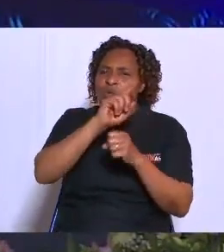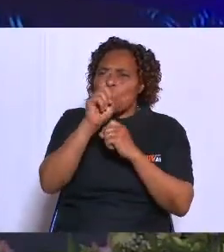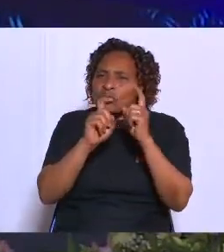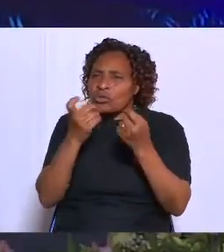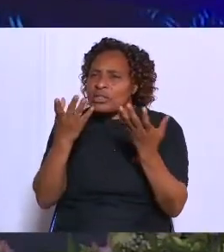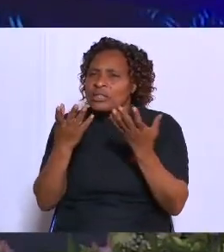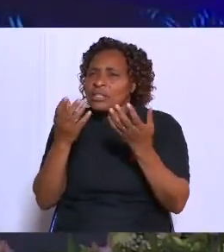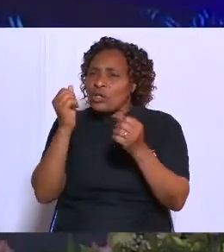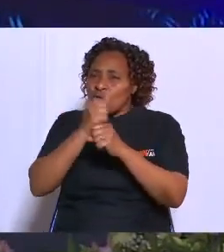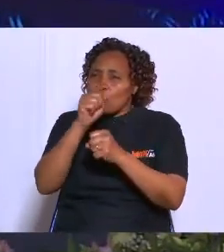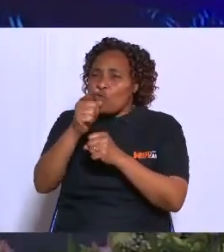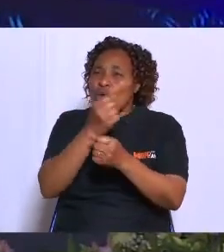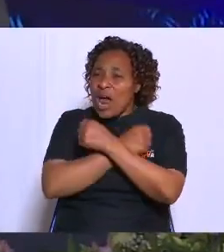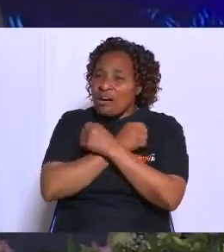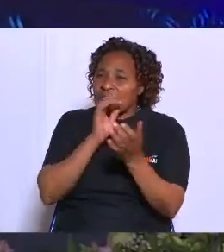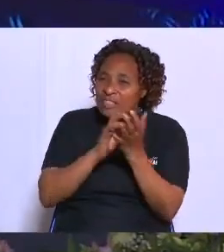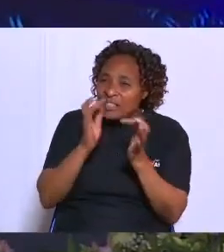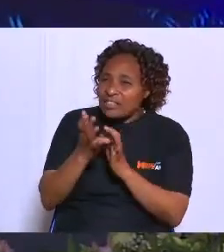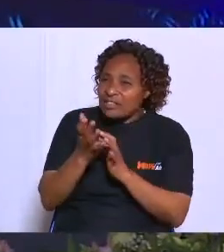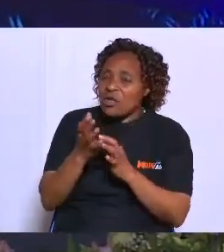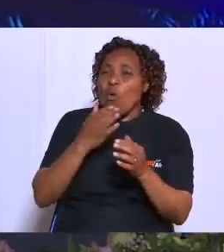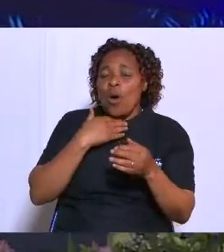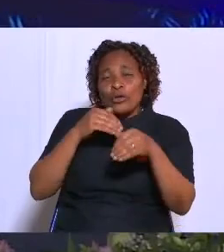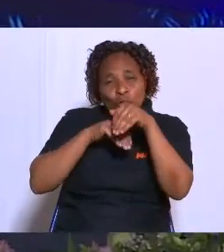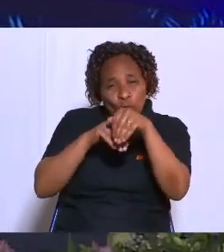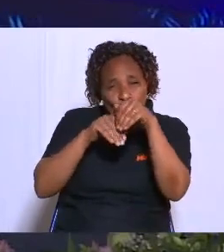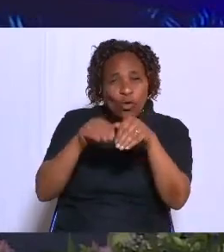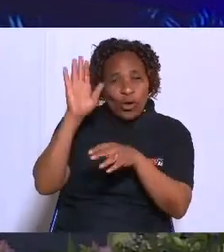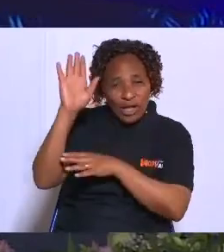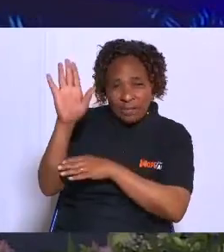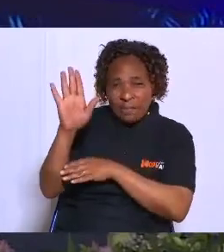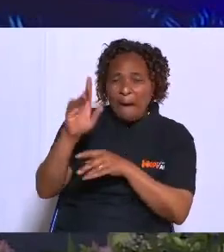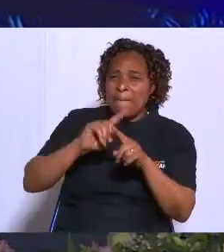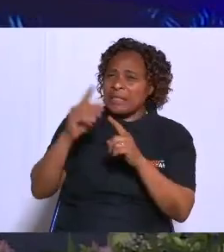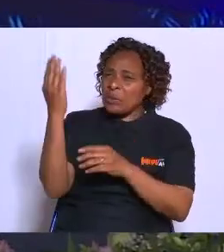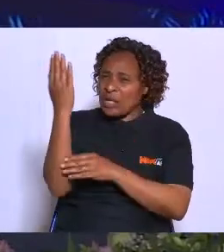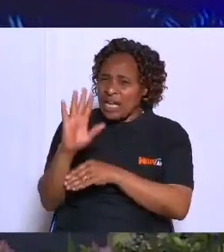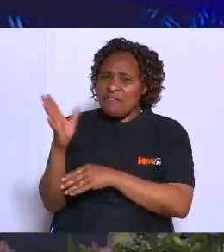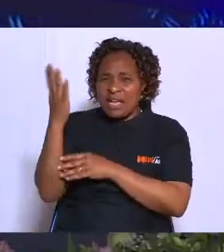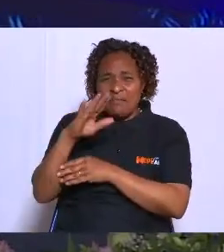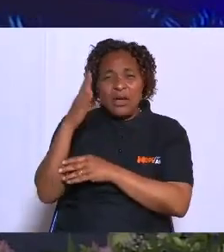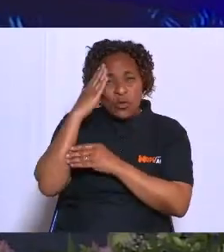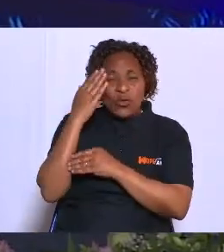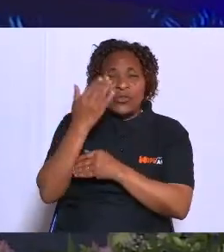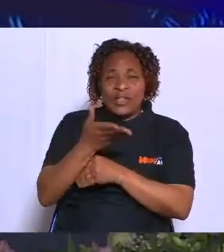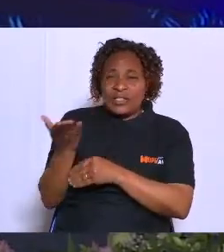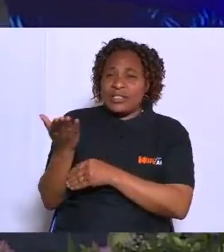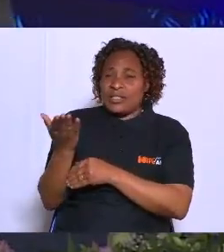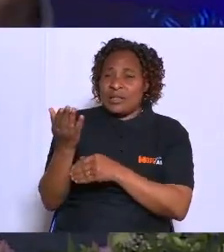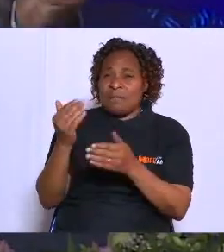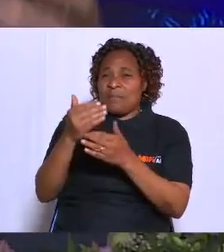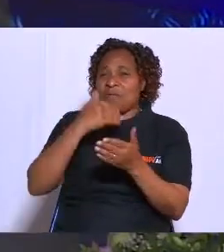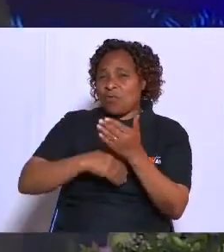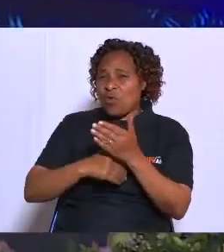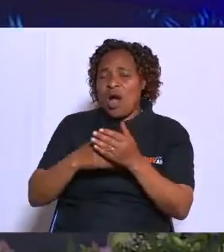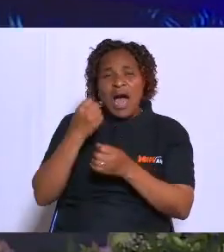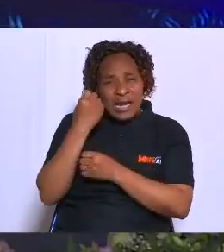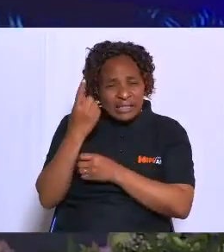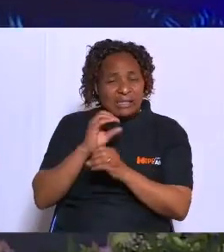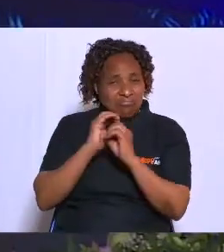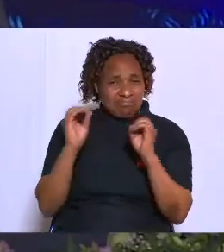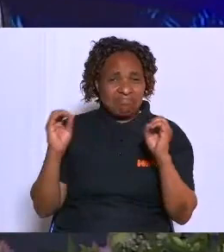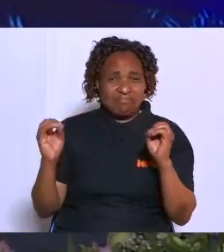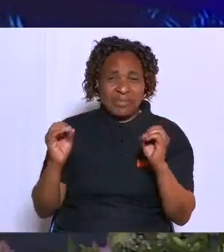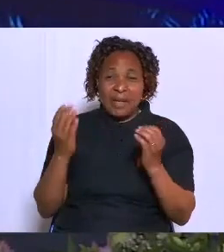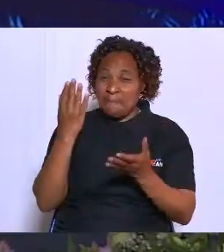you love Jesus you want to follow him but you've never known these things before you've never understood them